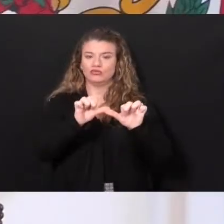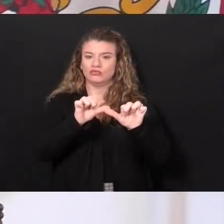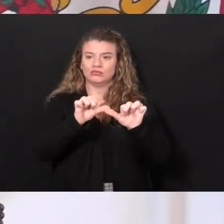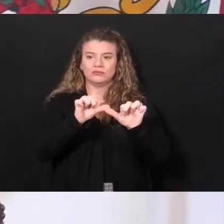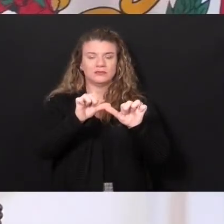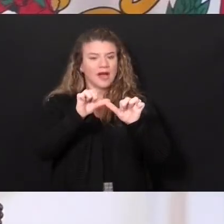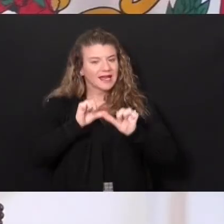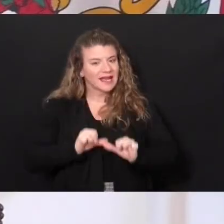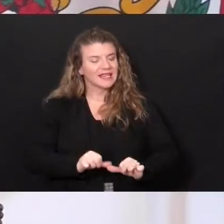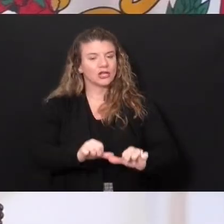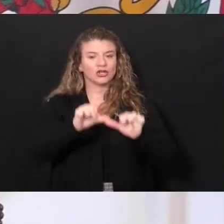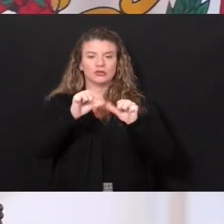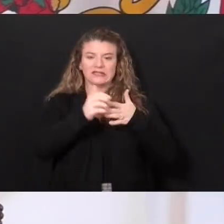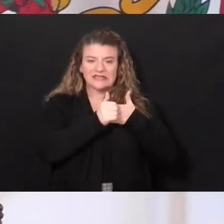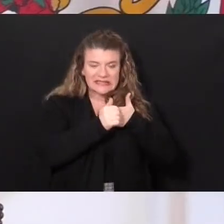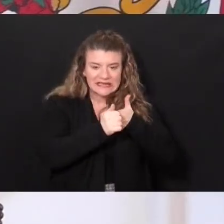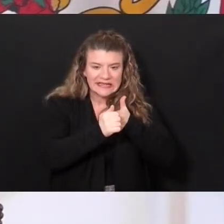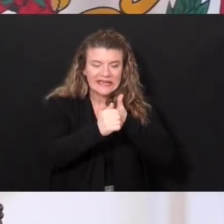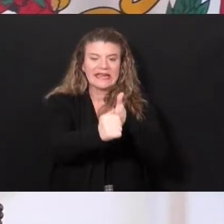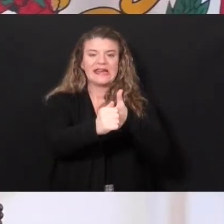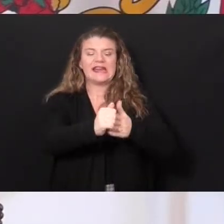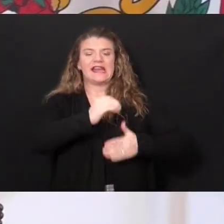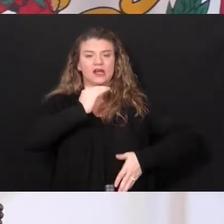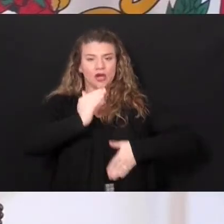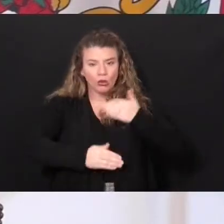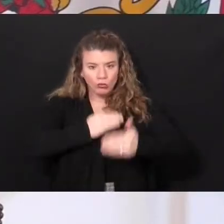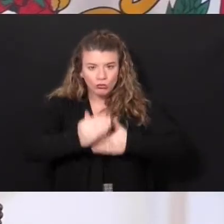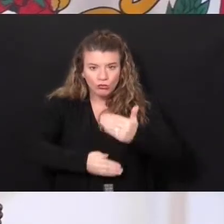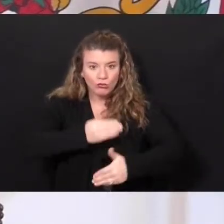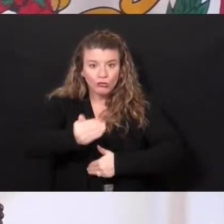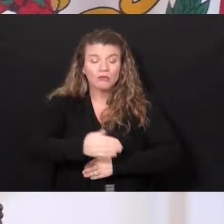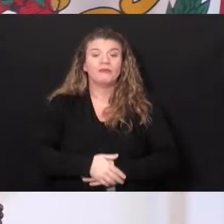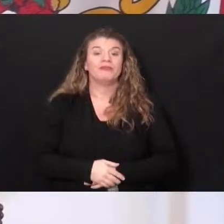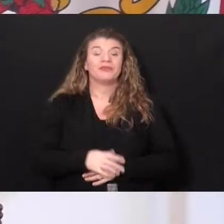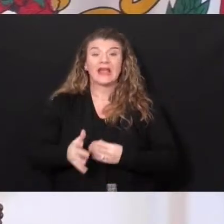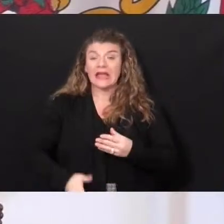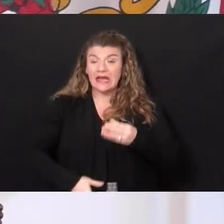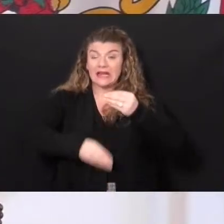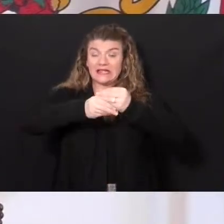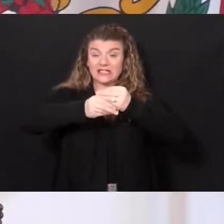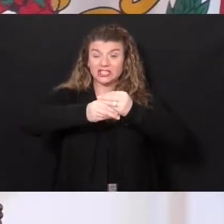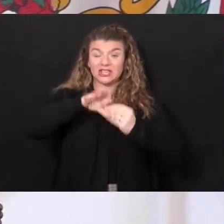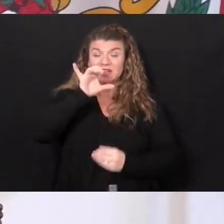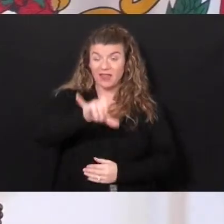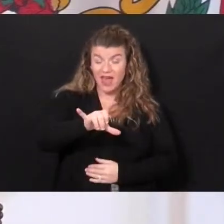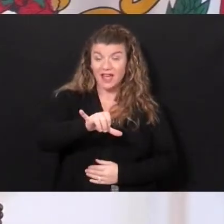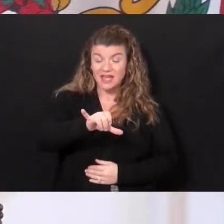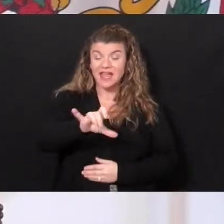to drive ahead in every way. In addition to that,